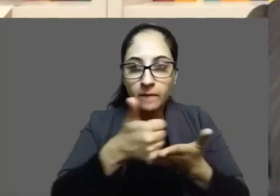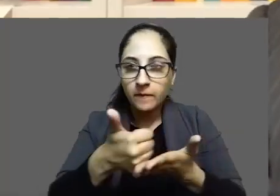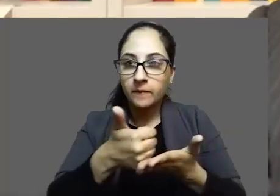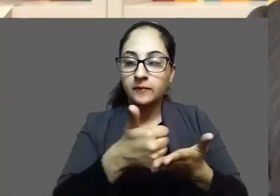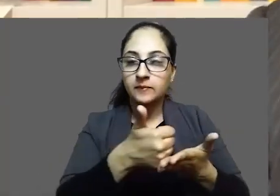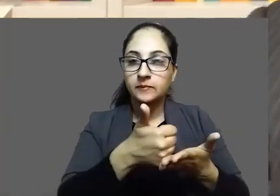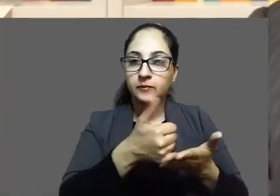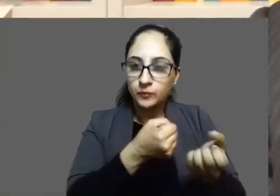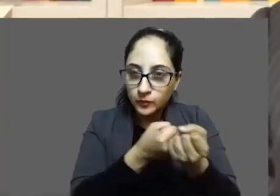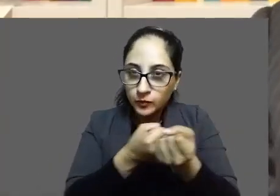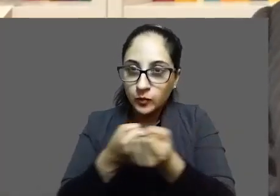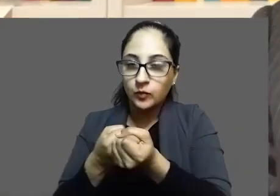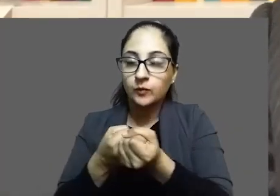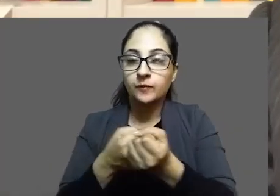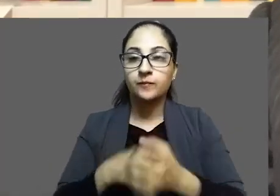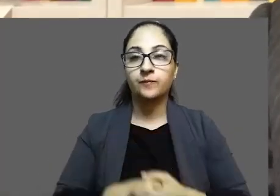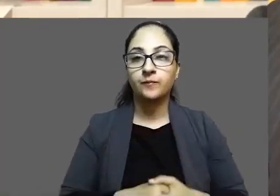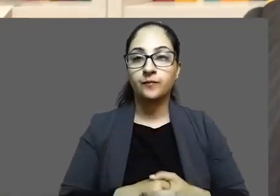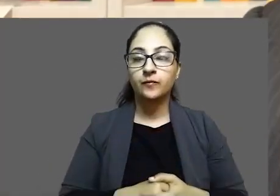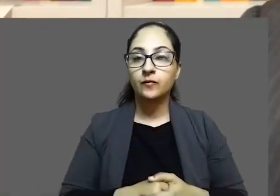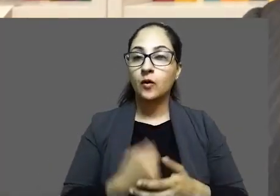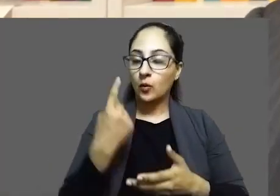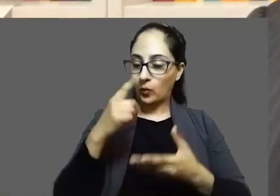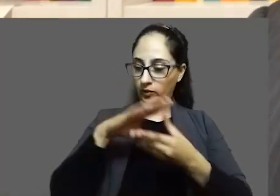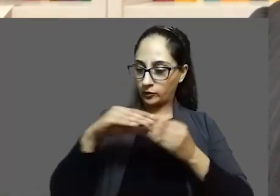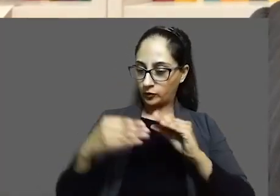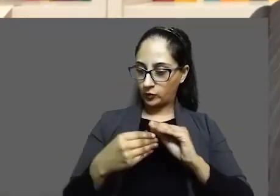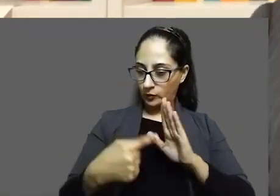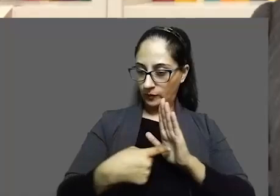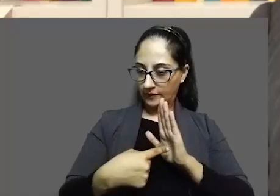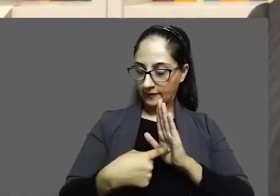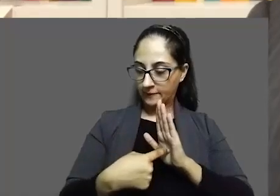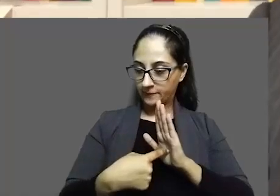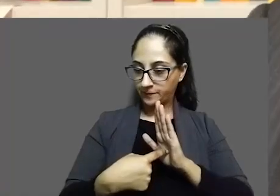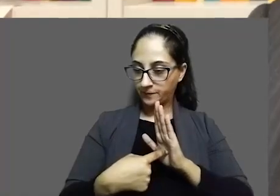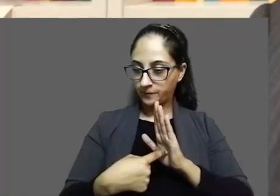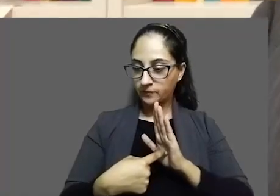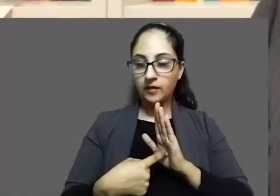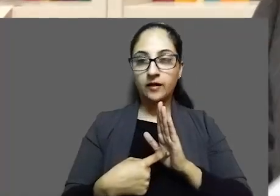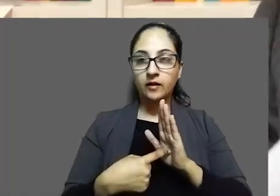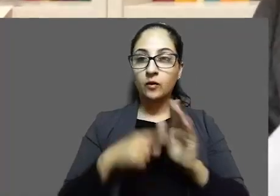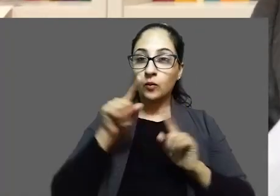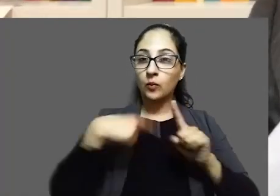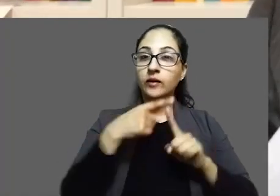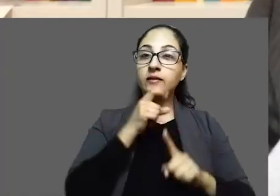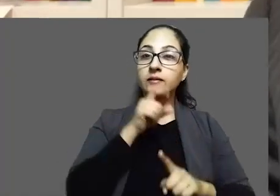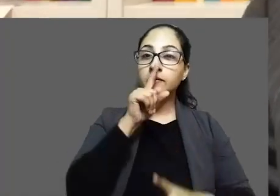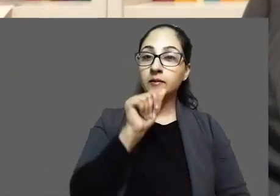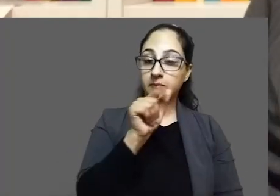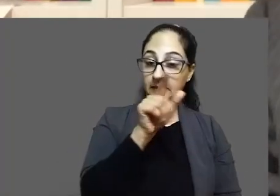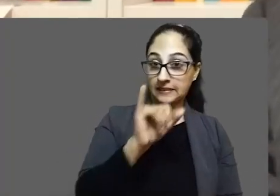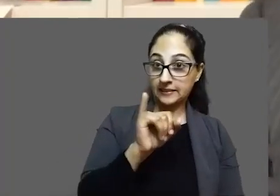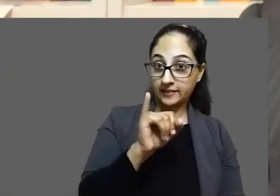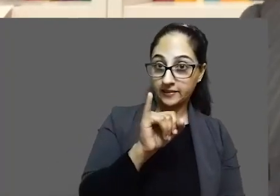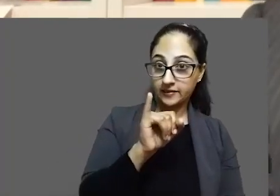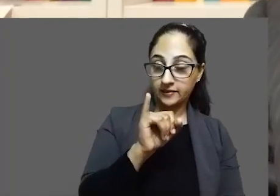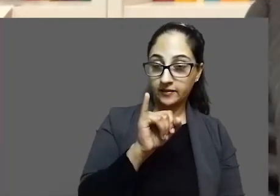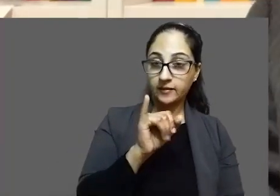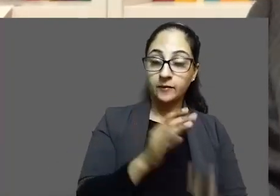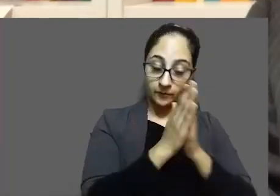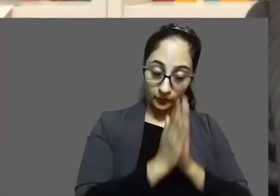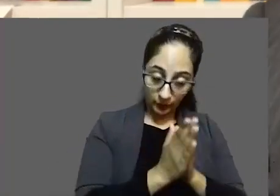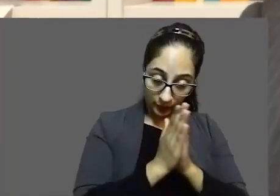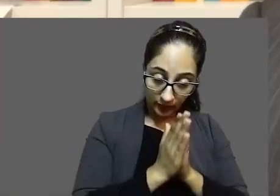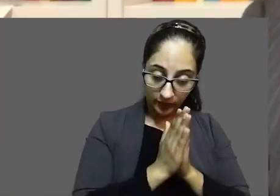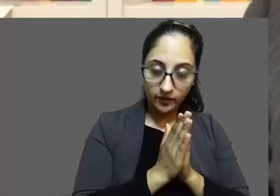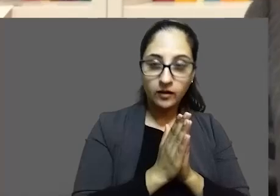to take a ring off his finger. And so he doesn't interrupt his prayer. But at all times, Imam Ali recognizes